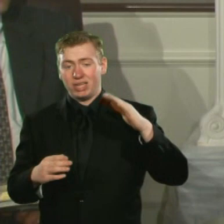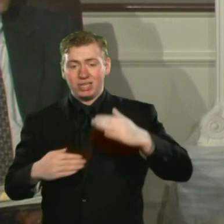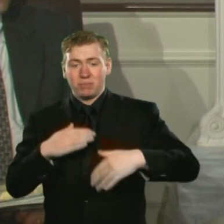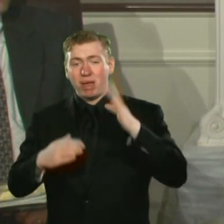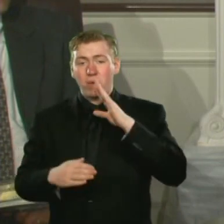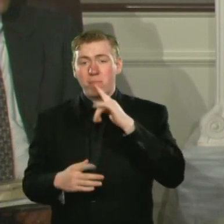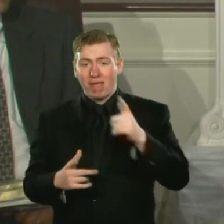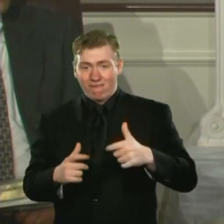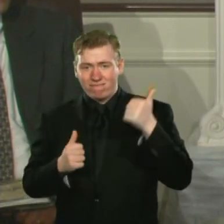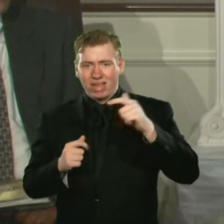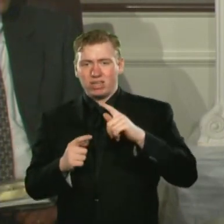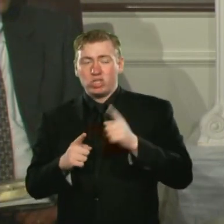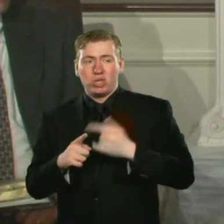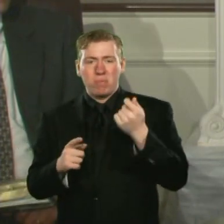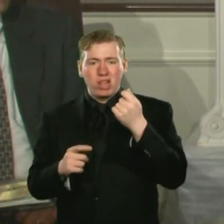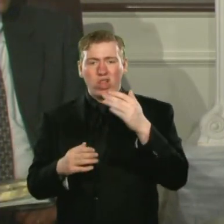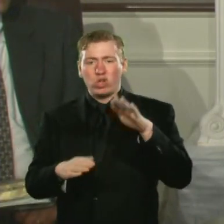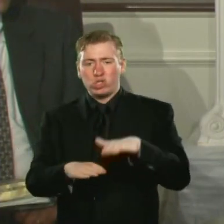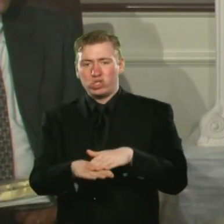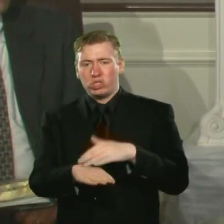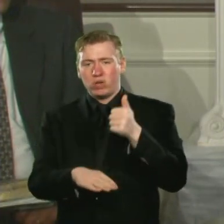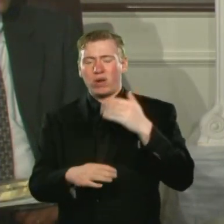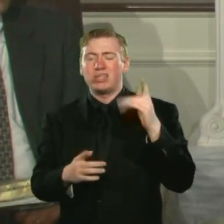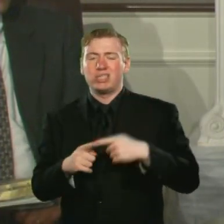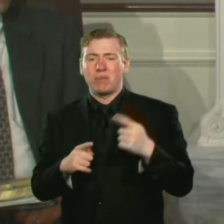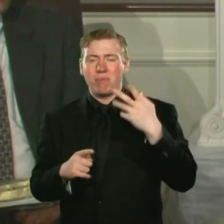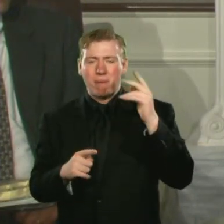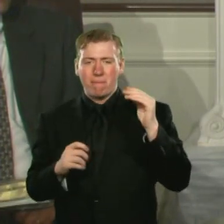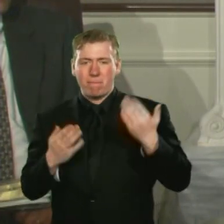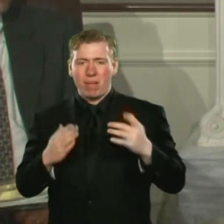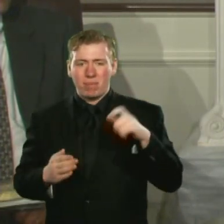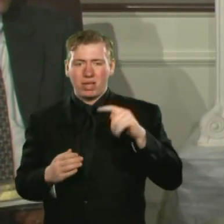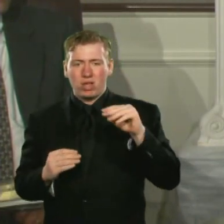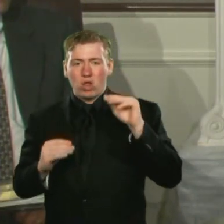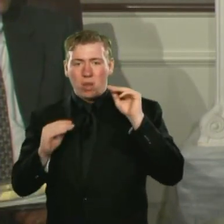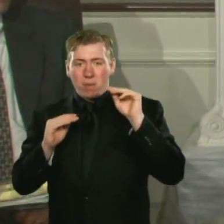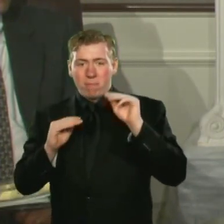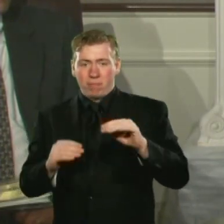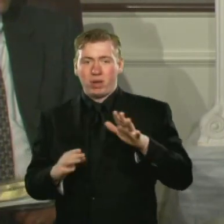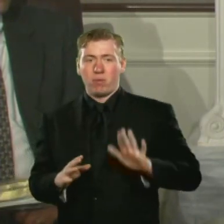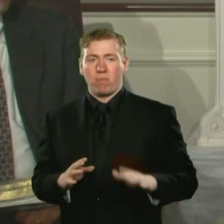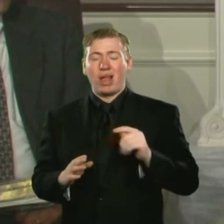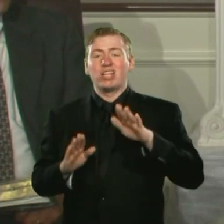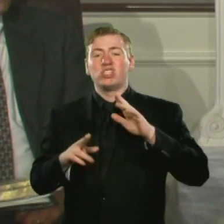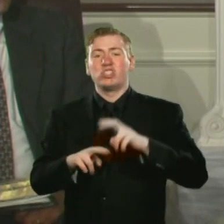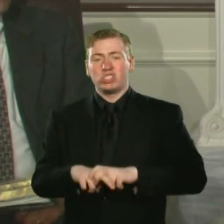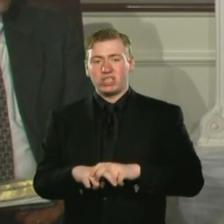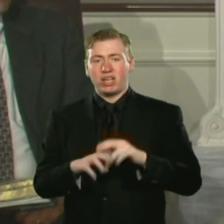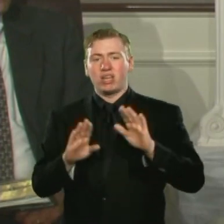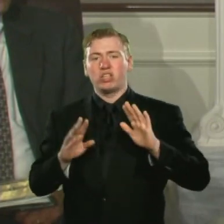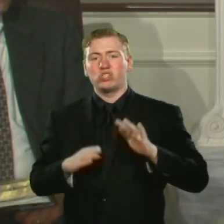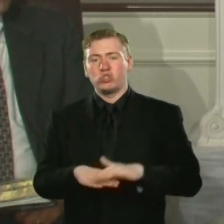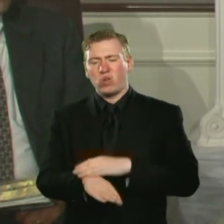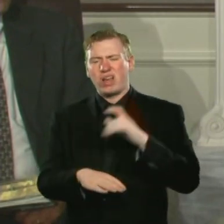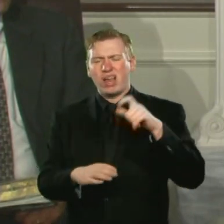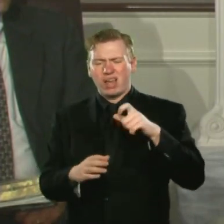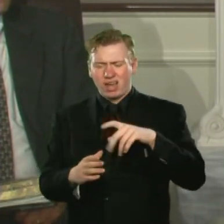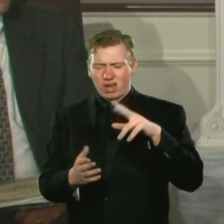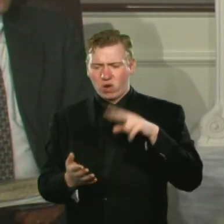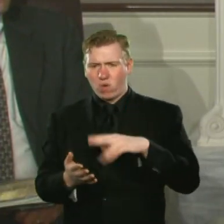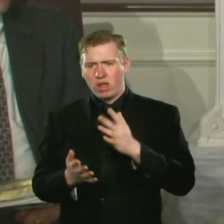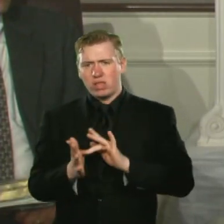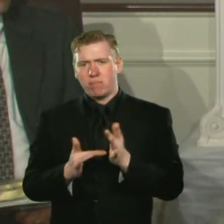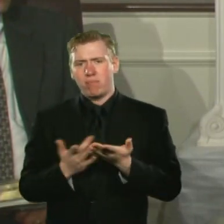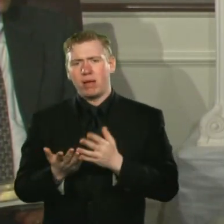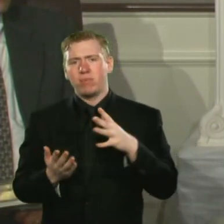little slower. He might put the brakes on your life and say, hey, listen, why don't you sit and have a little more gift of time to read your Bible, to learn to pray, to